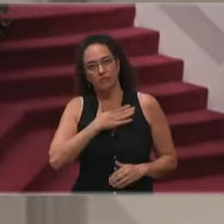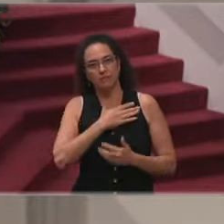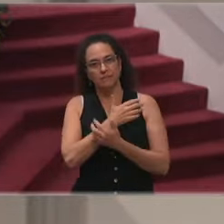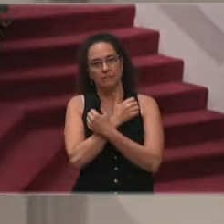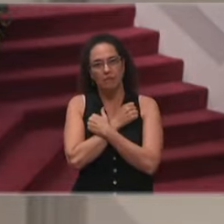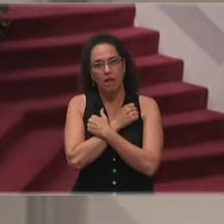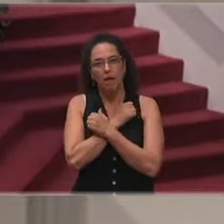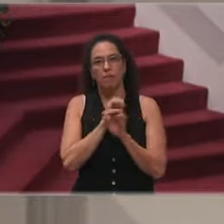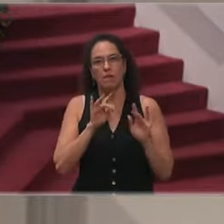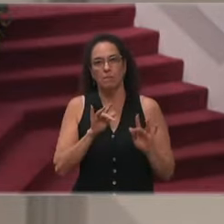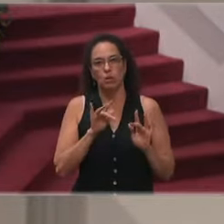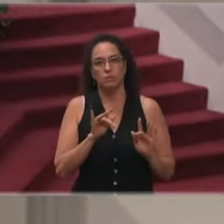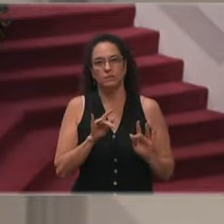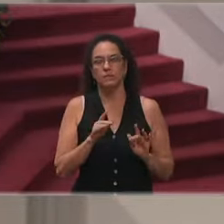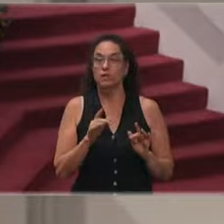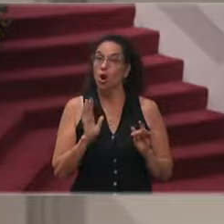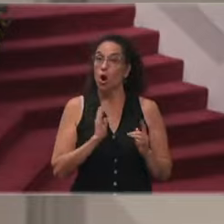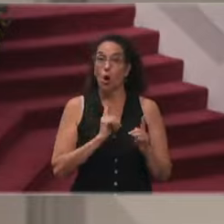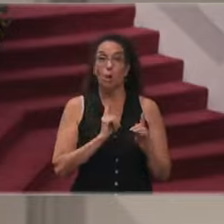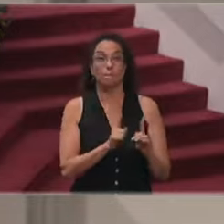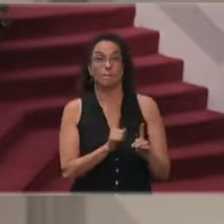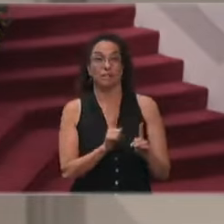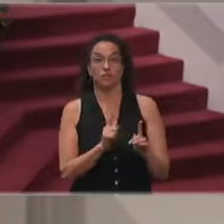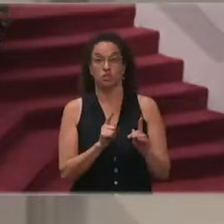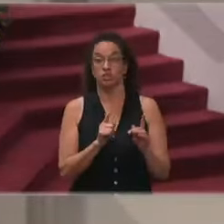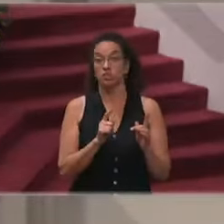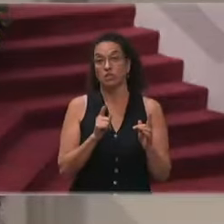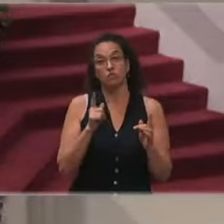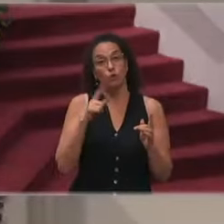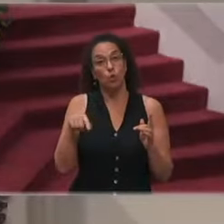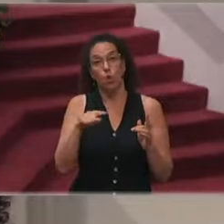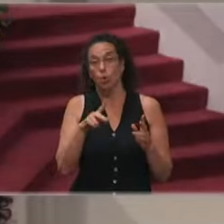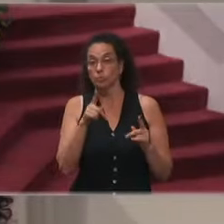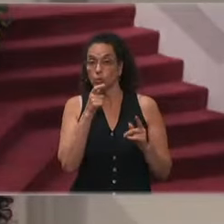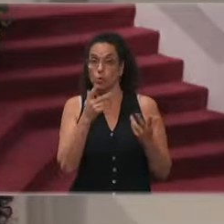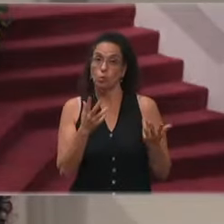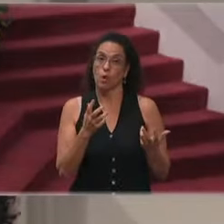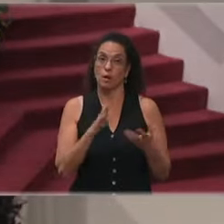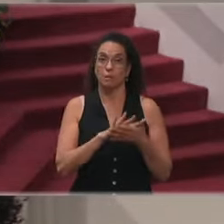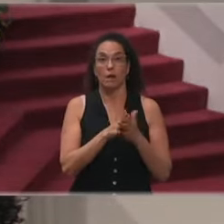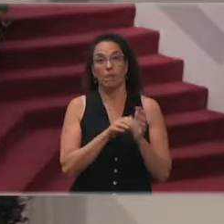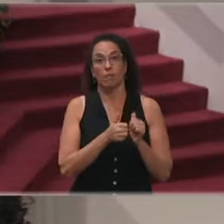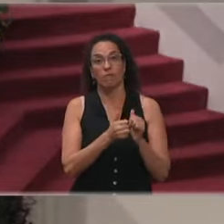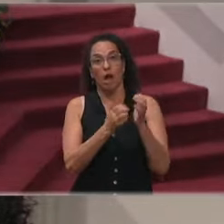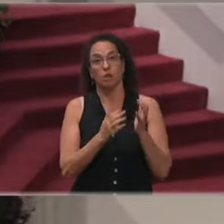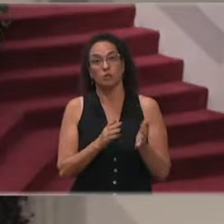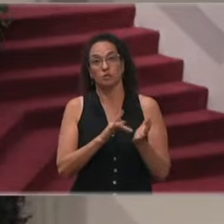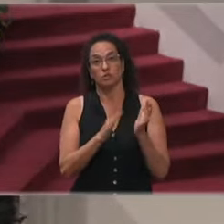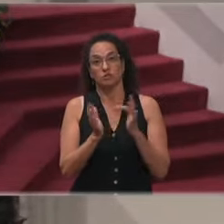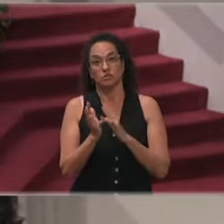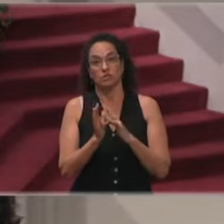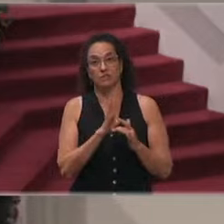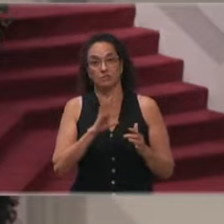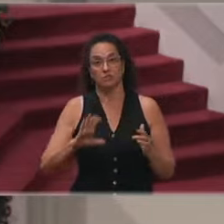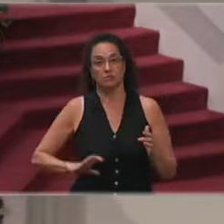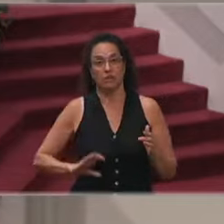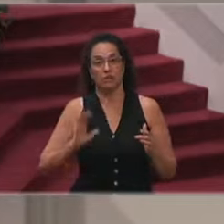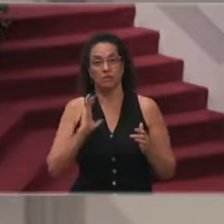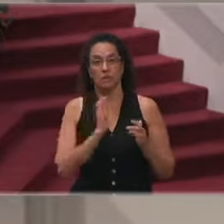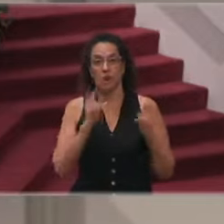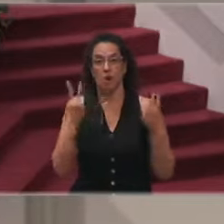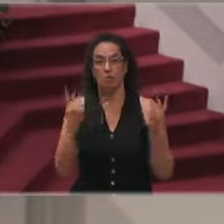week. Our mission is to connect people who have a desire to become fully devoted followers of Jesus Christ. And our theme